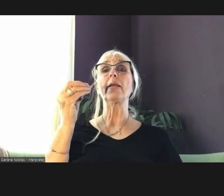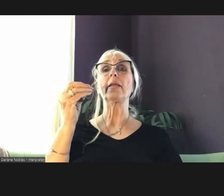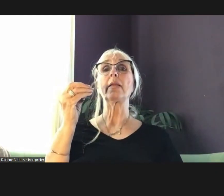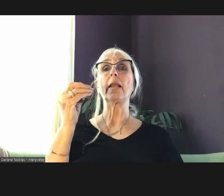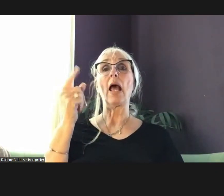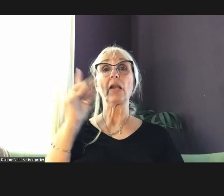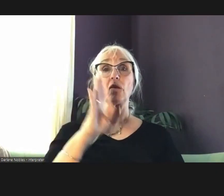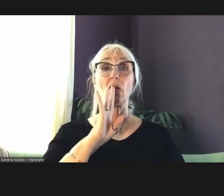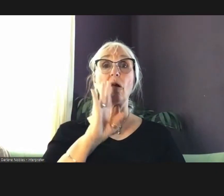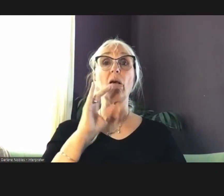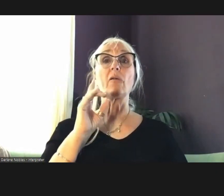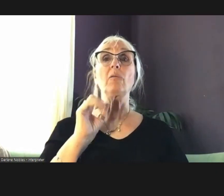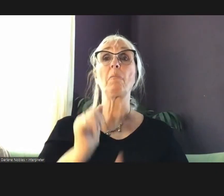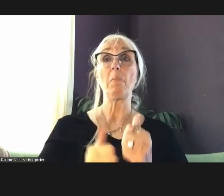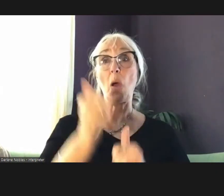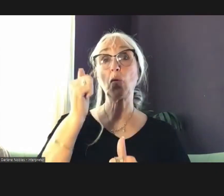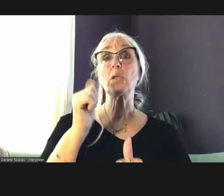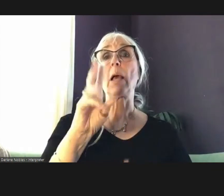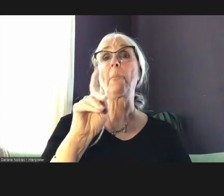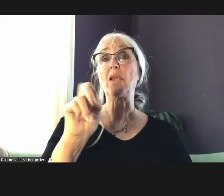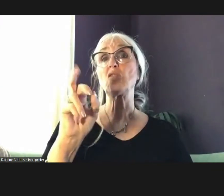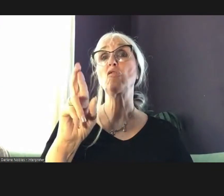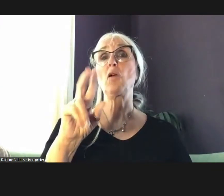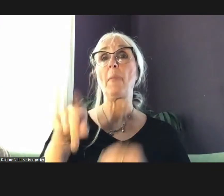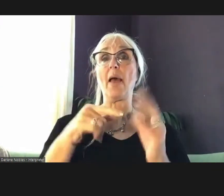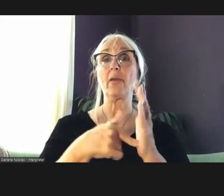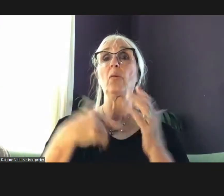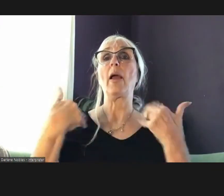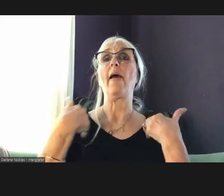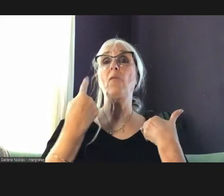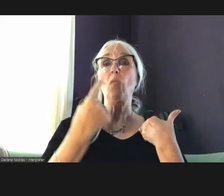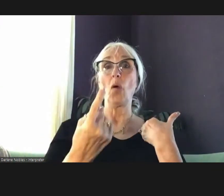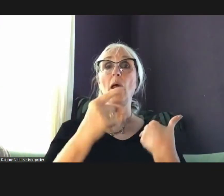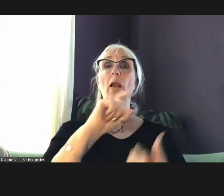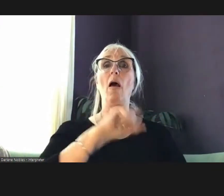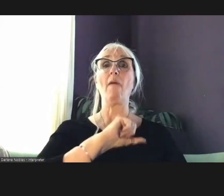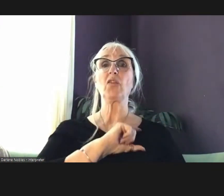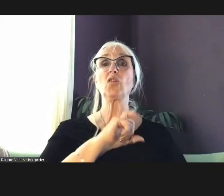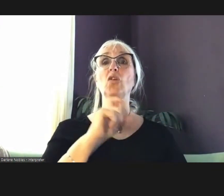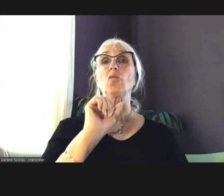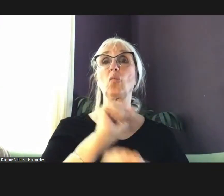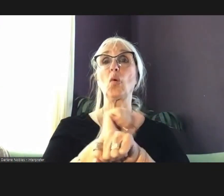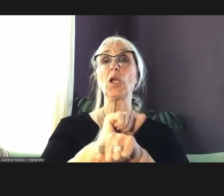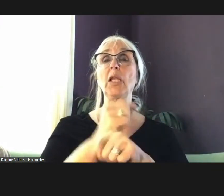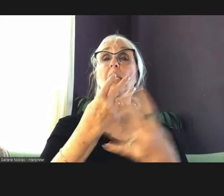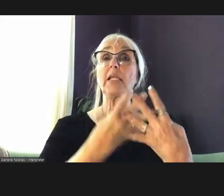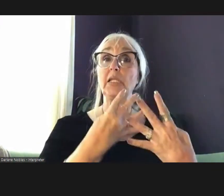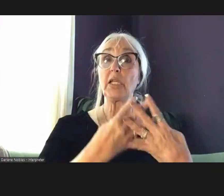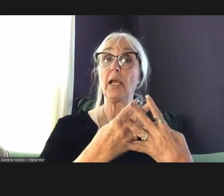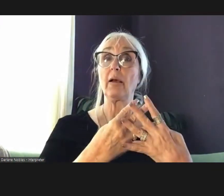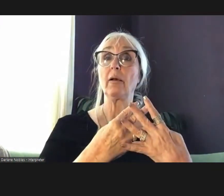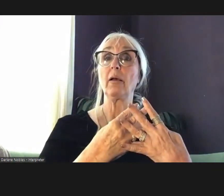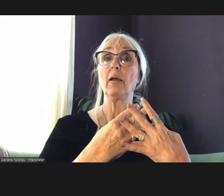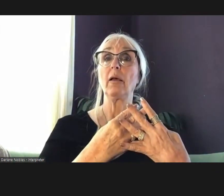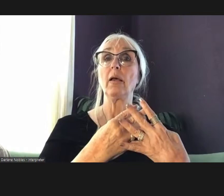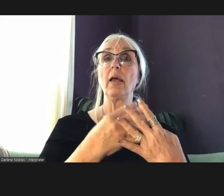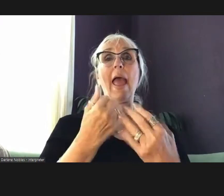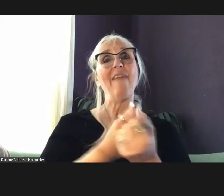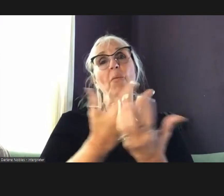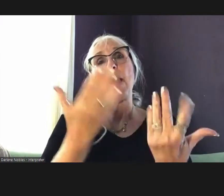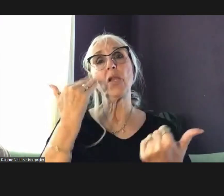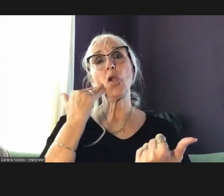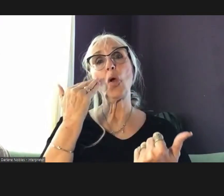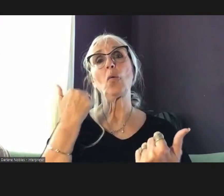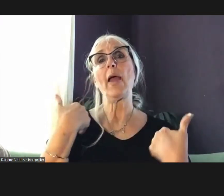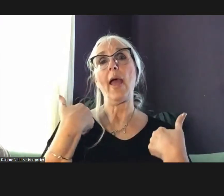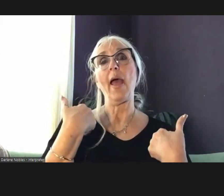of the commissioners about this. We have one current PUP officer who's working in the jail. And as everyone knows, we've had issues